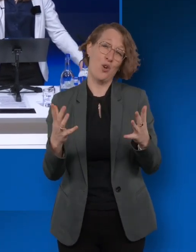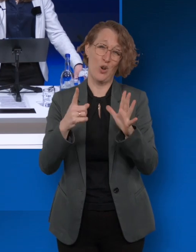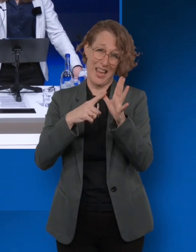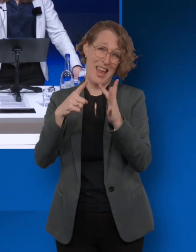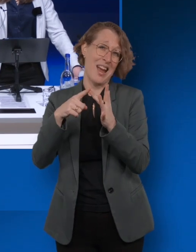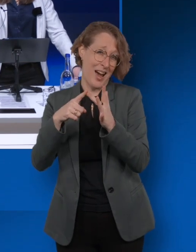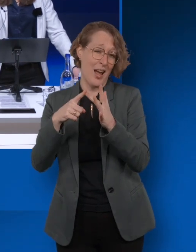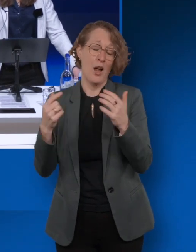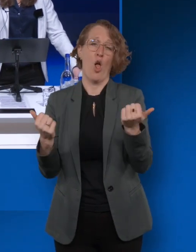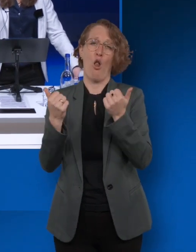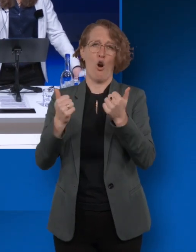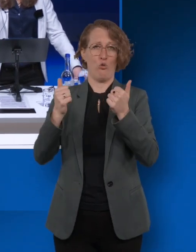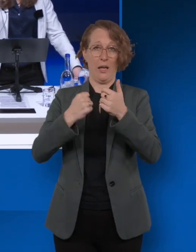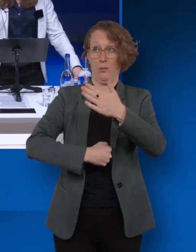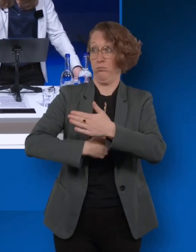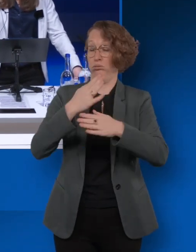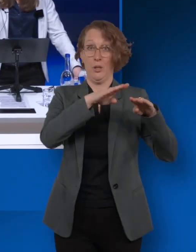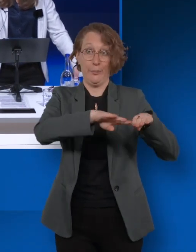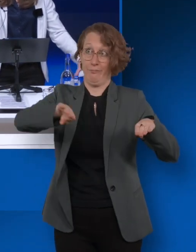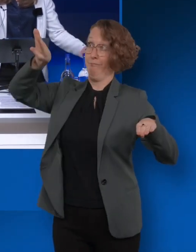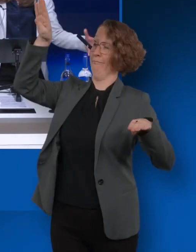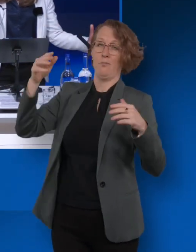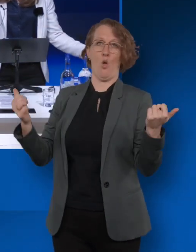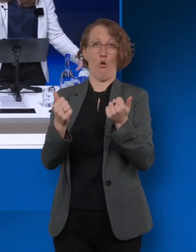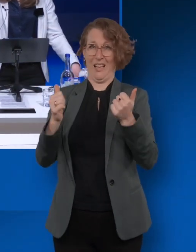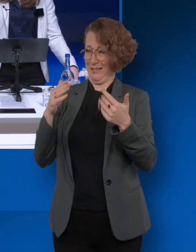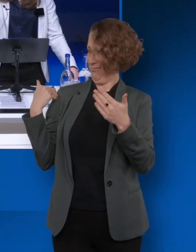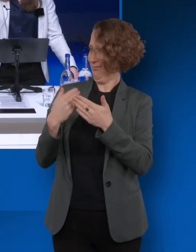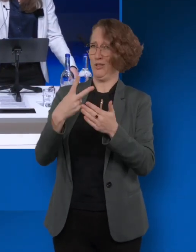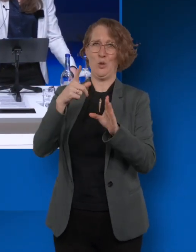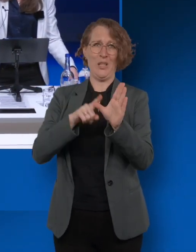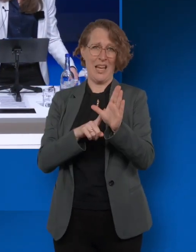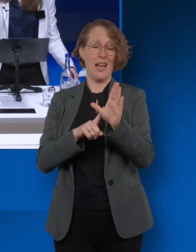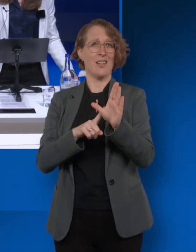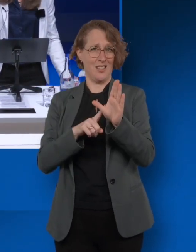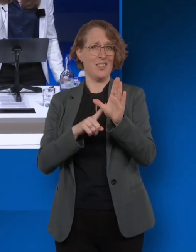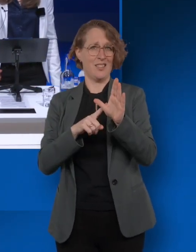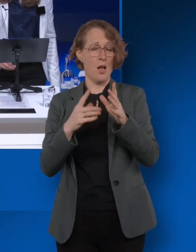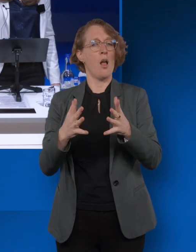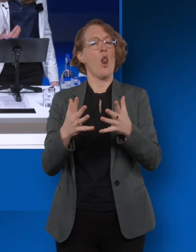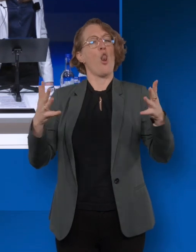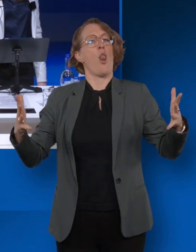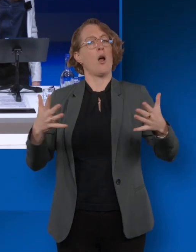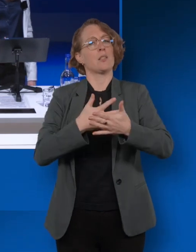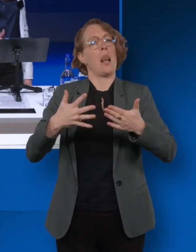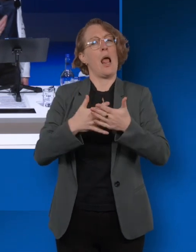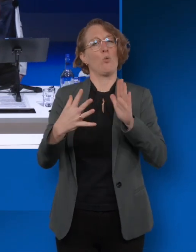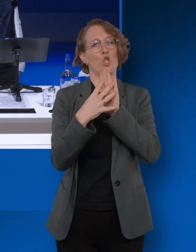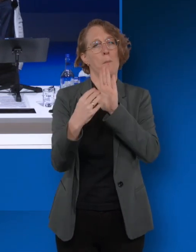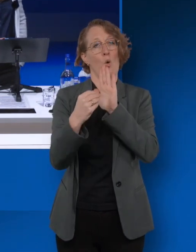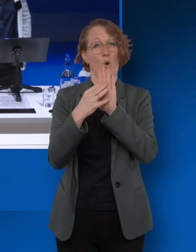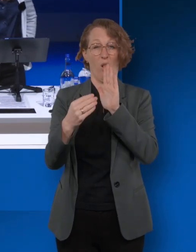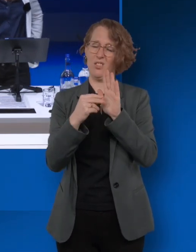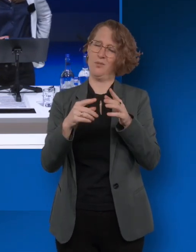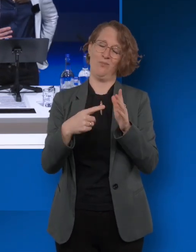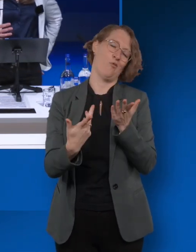AI is changing and moving exponentially. In the last 2 years, we've had the arrival of large language models of